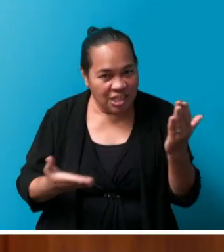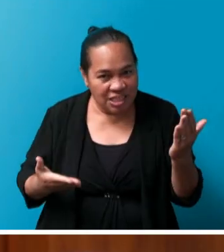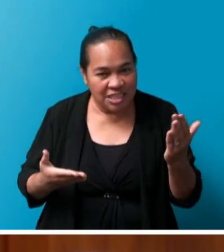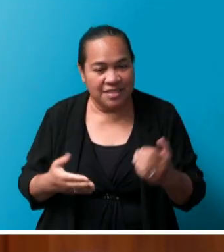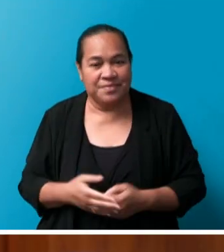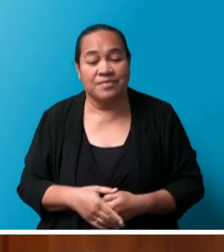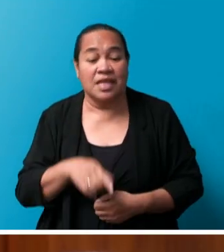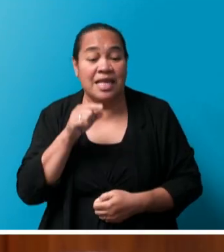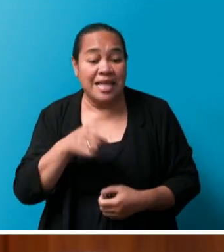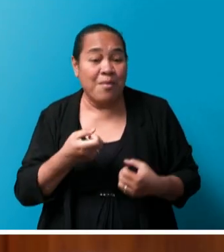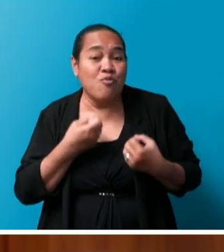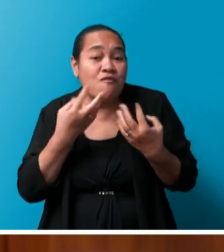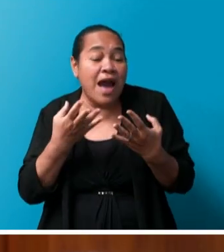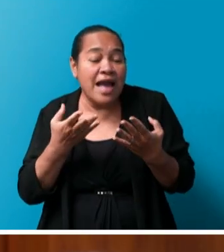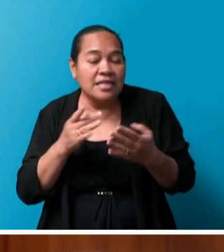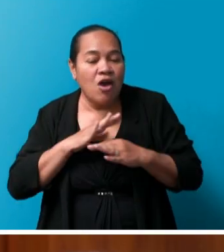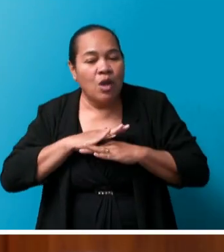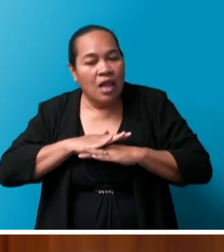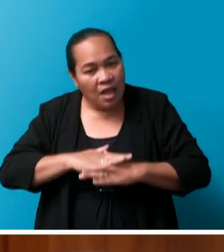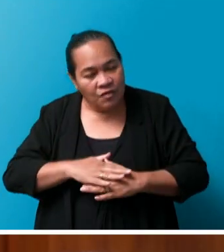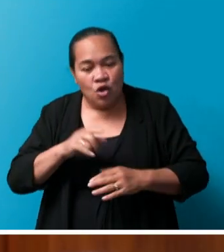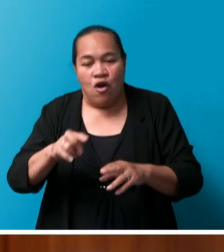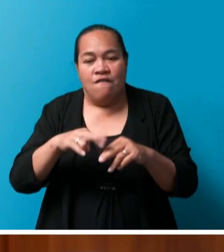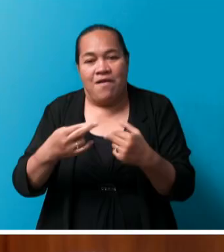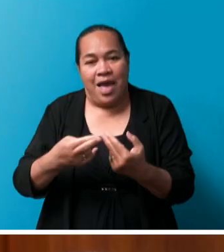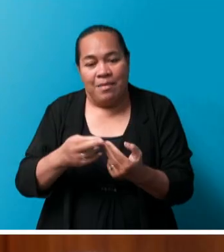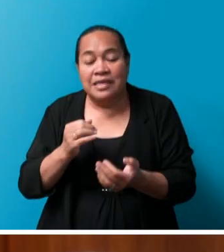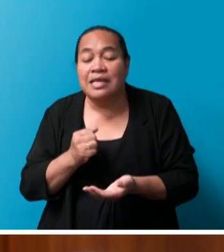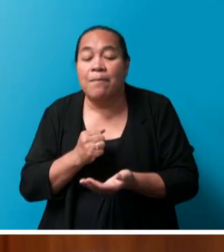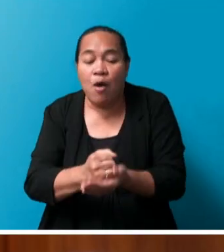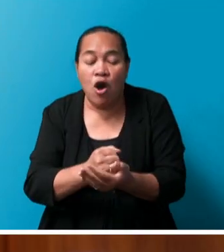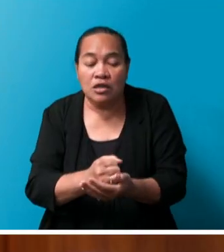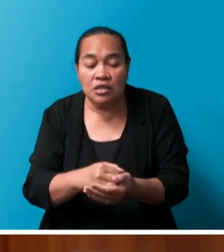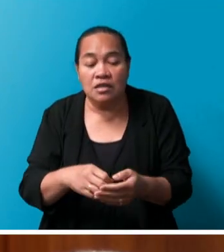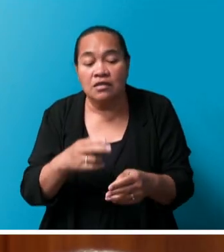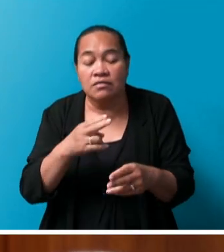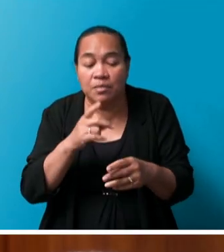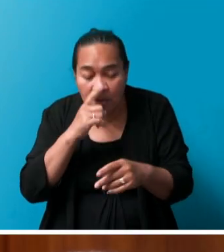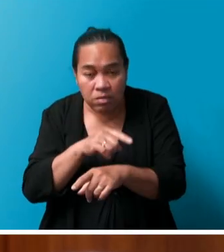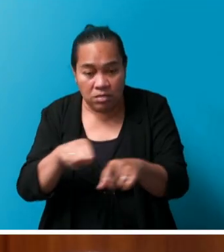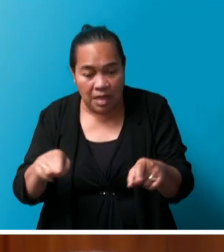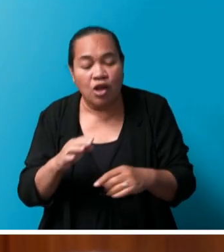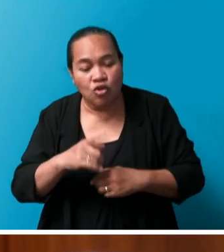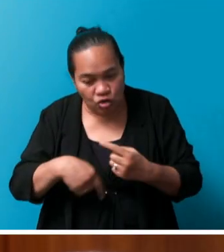It provides relief for families, support growth, and continue building Fiji's